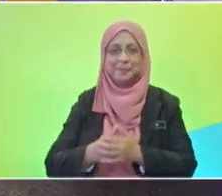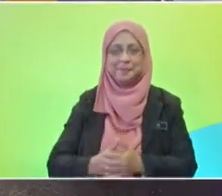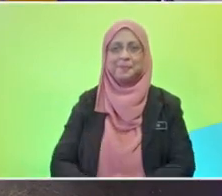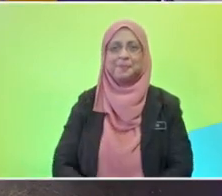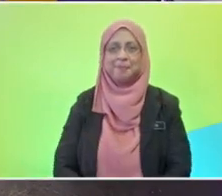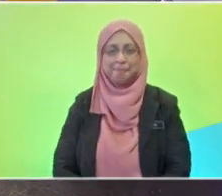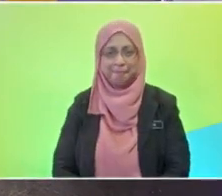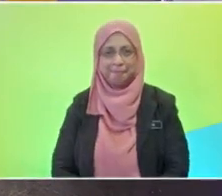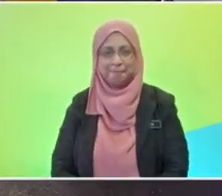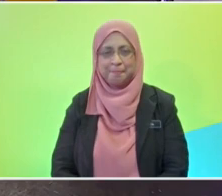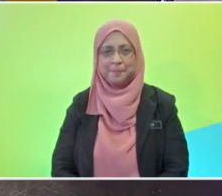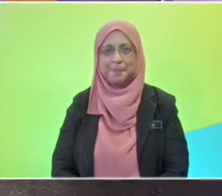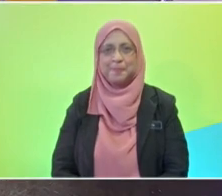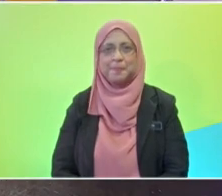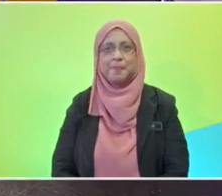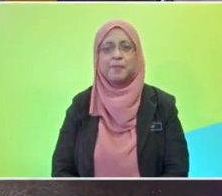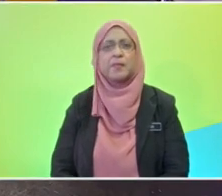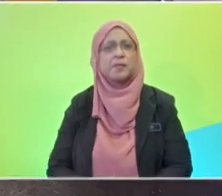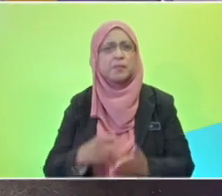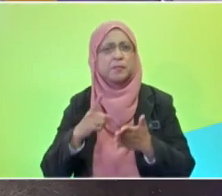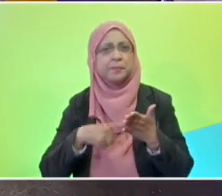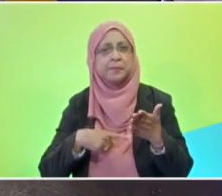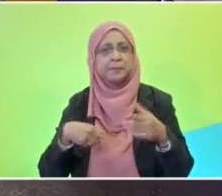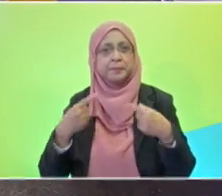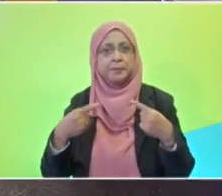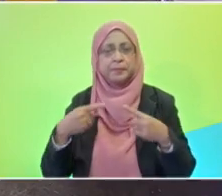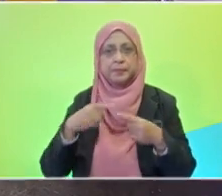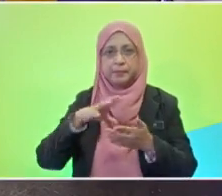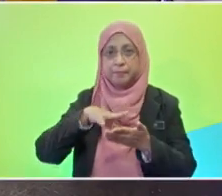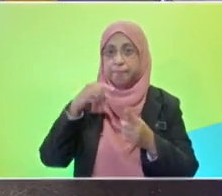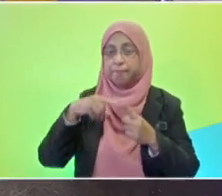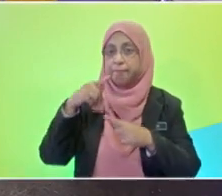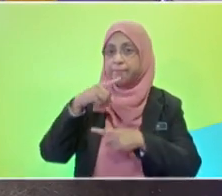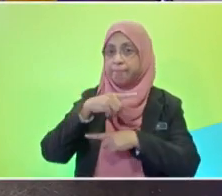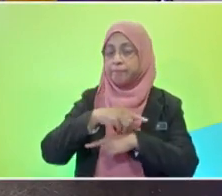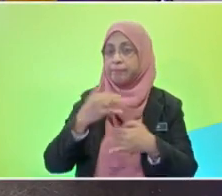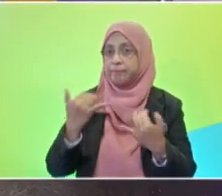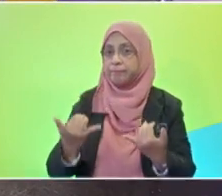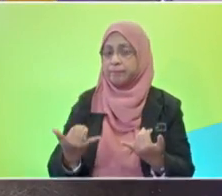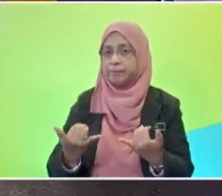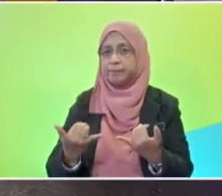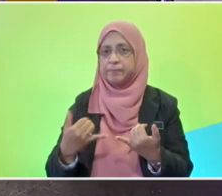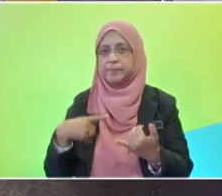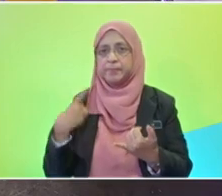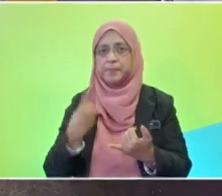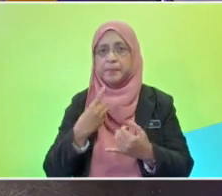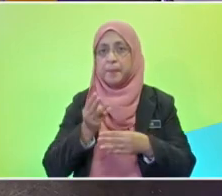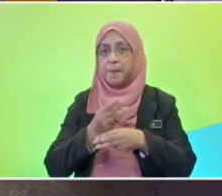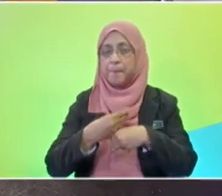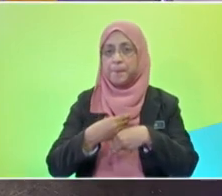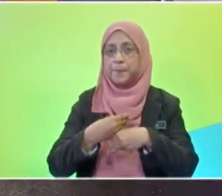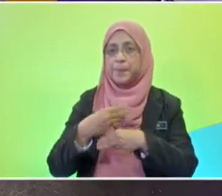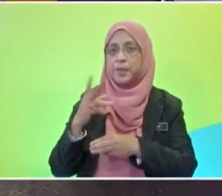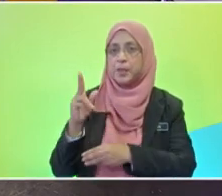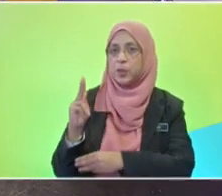okay, everyone is ready. Well, teacher, what are we going to be learning next, teacher? Okay, now we are going to be making the